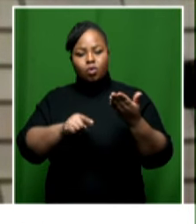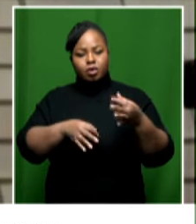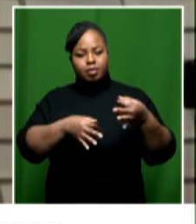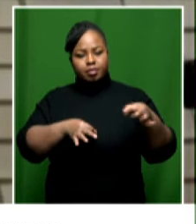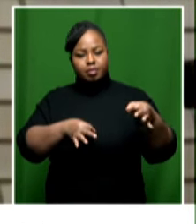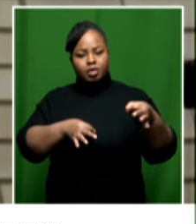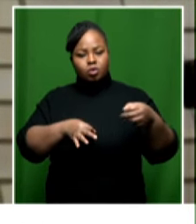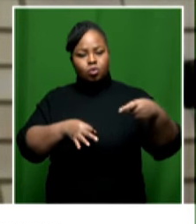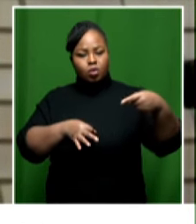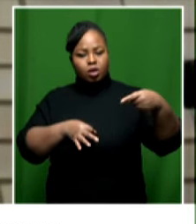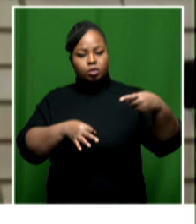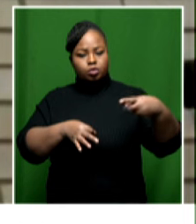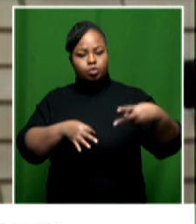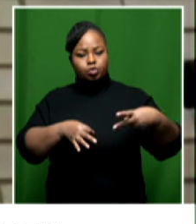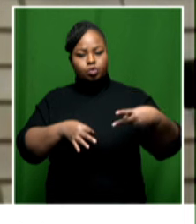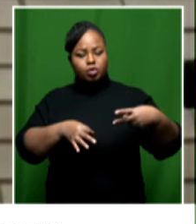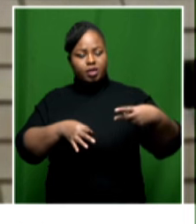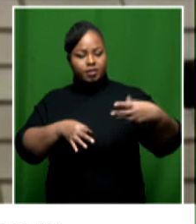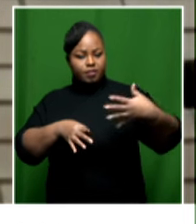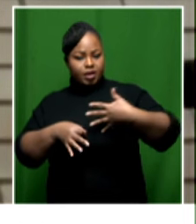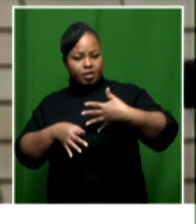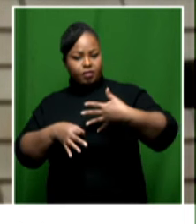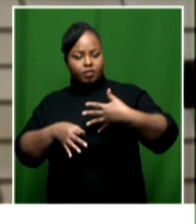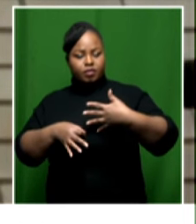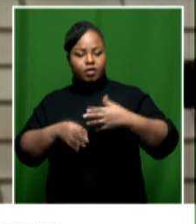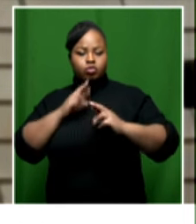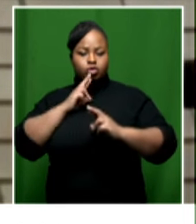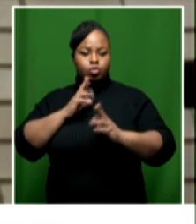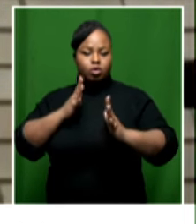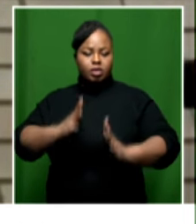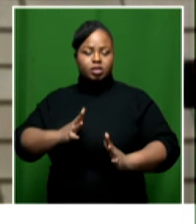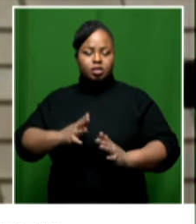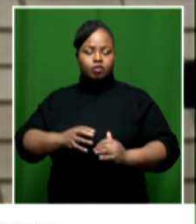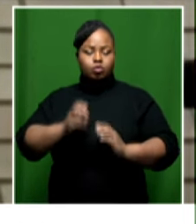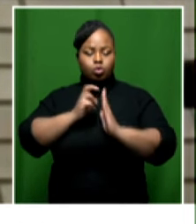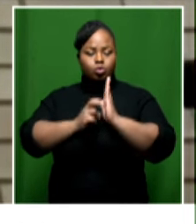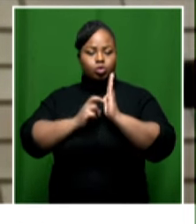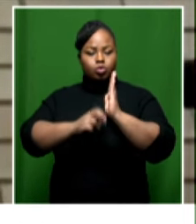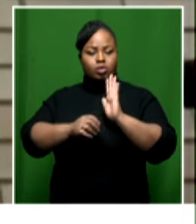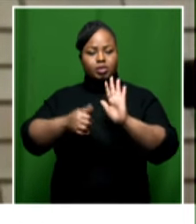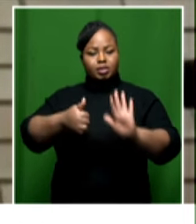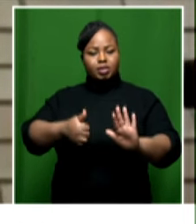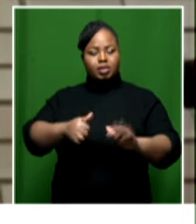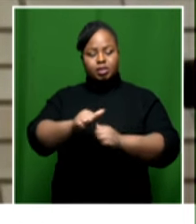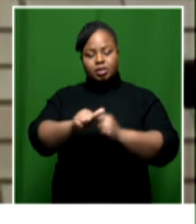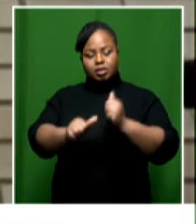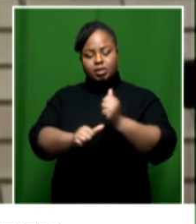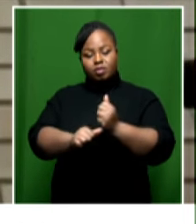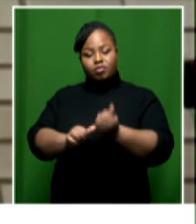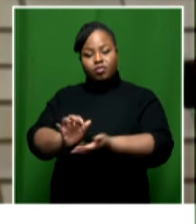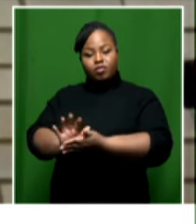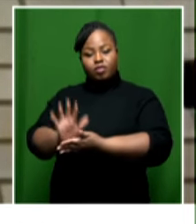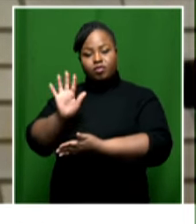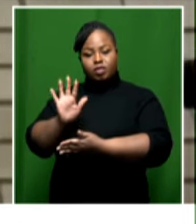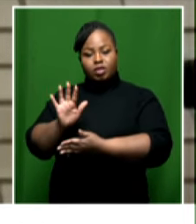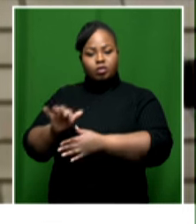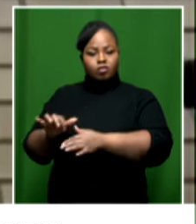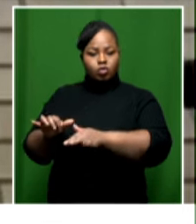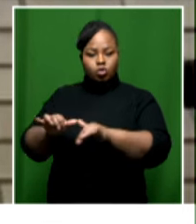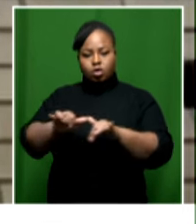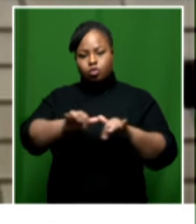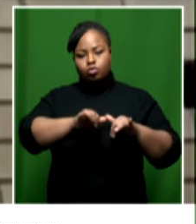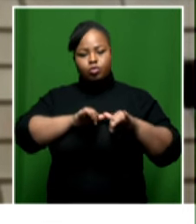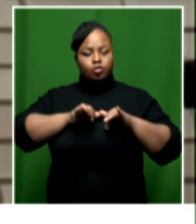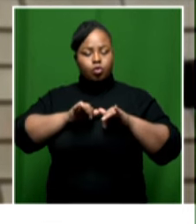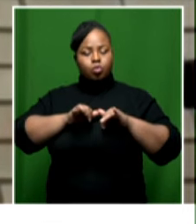first, second, and fifth respondents in terms of Rule 6, sub 15 of the Uniform